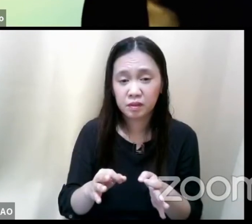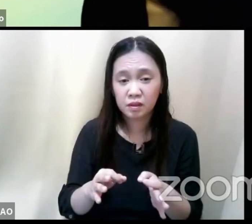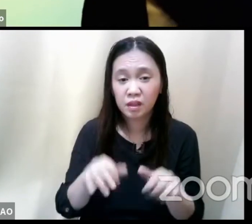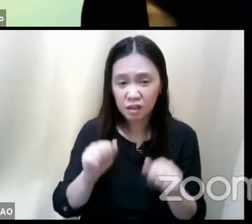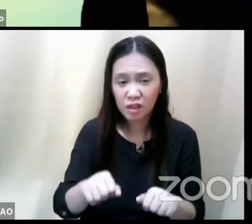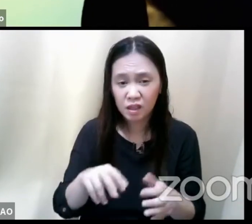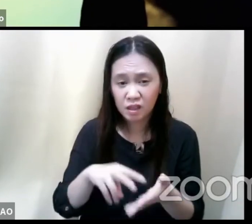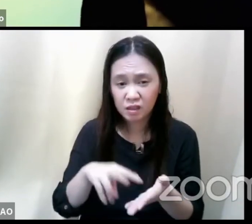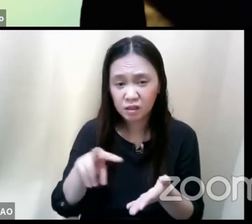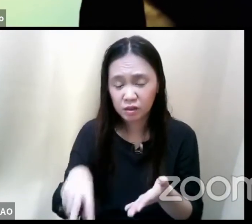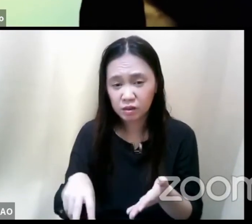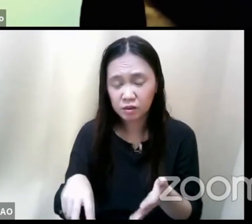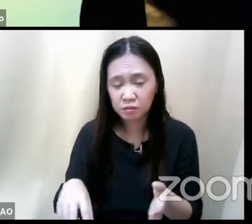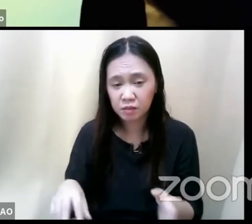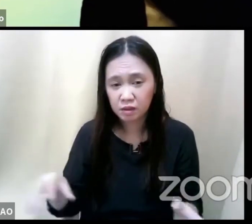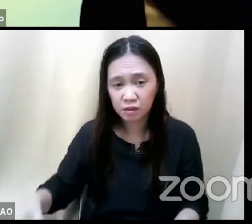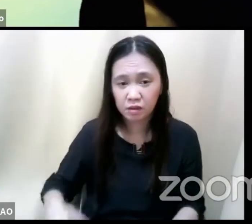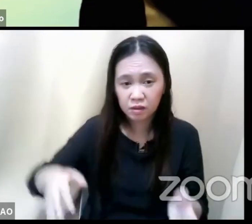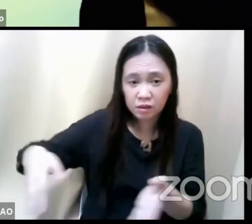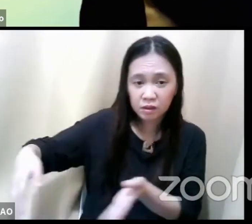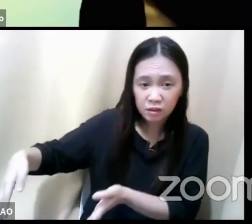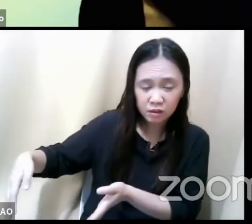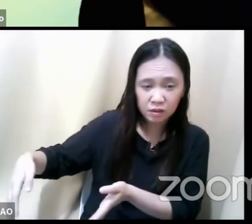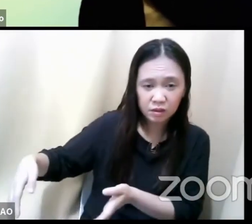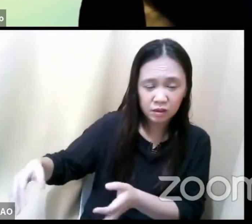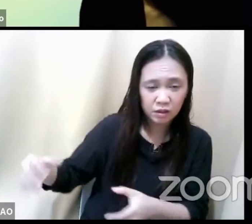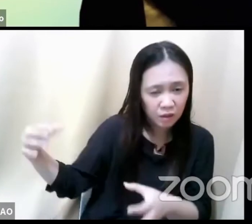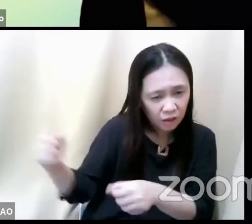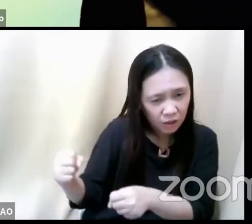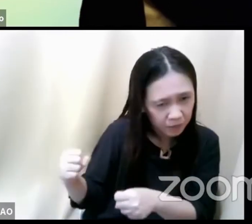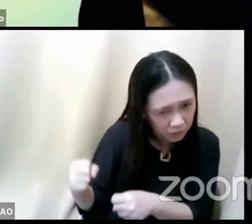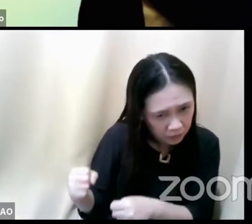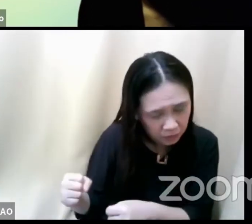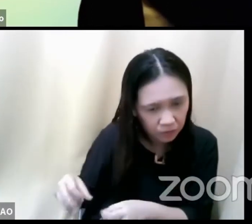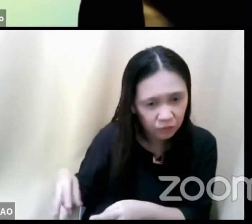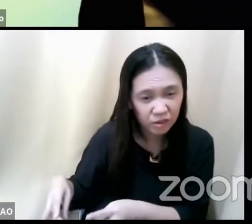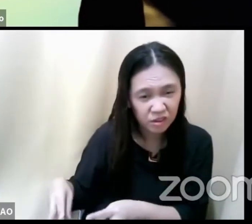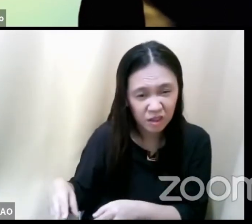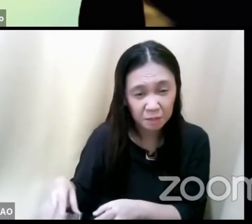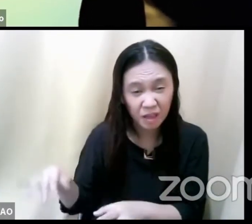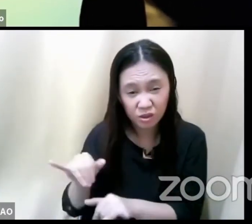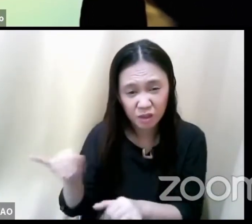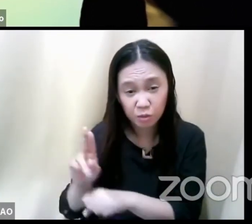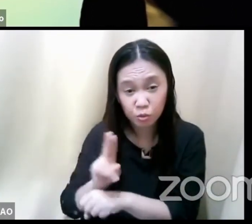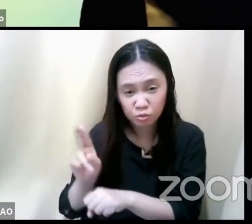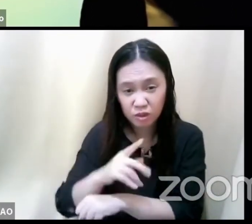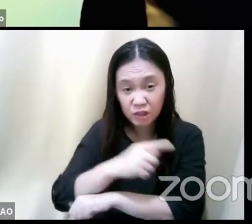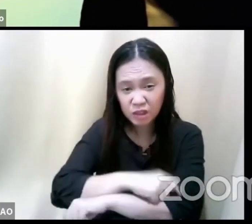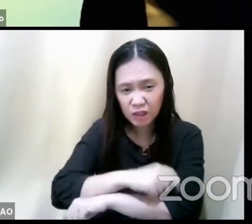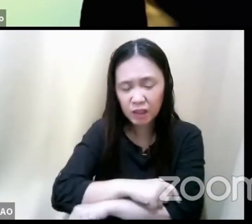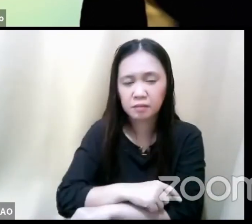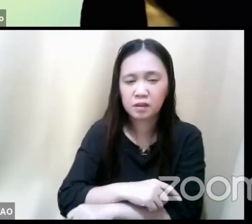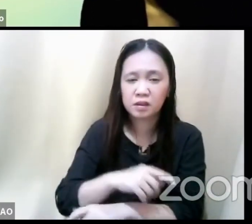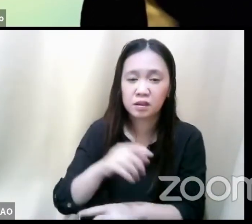As pretend to be na parang siya yung table, no? Pwedeng ganun. Pero kung hindi siya makakababa sa wheelchair, gumilid lang siya, ilak